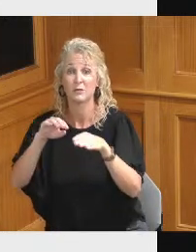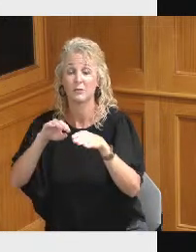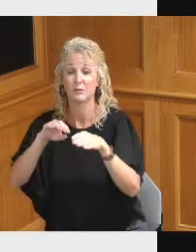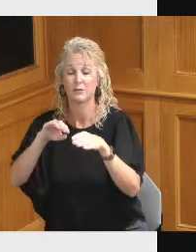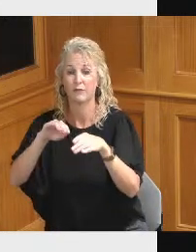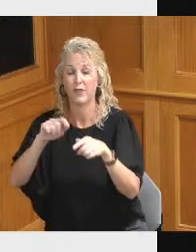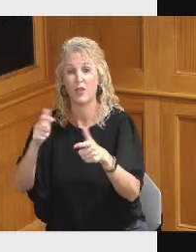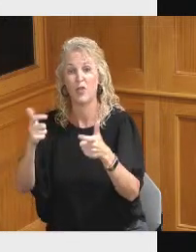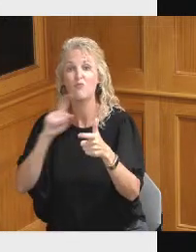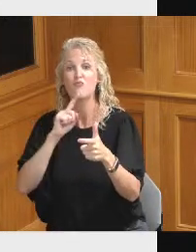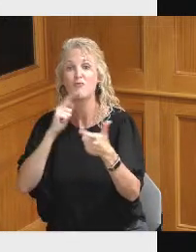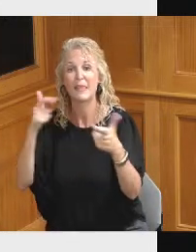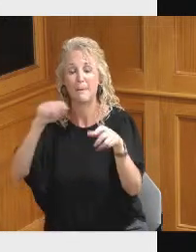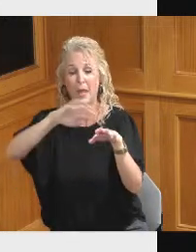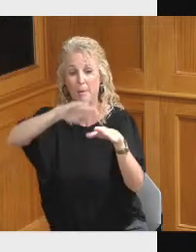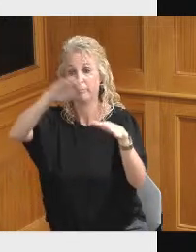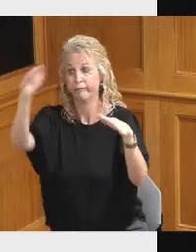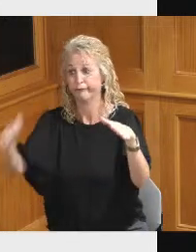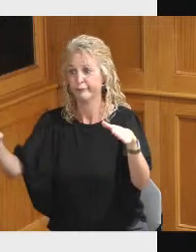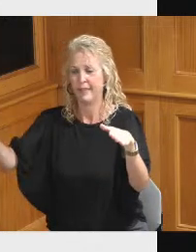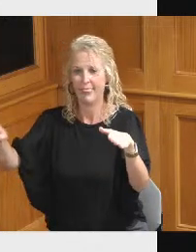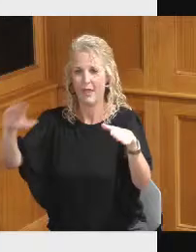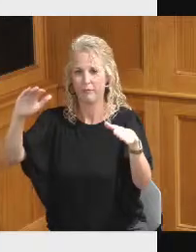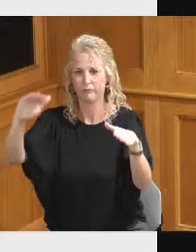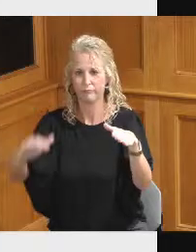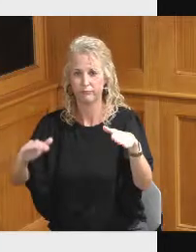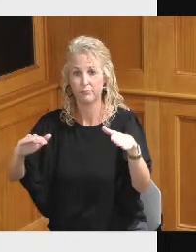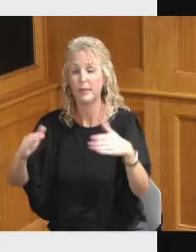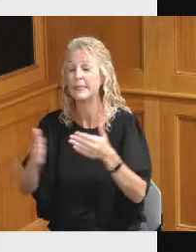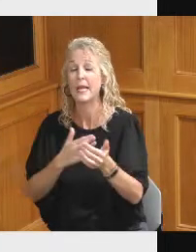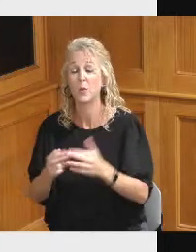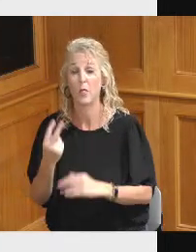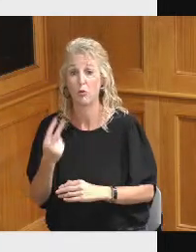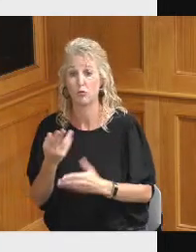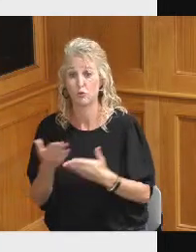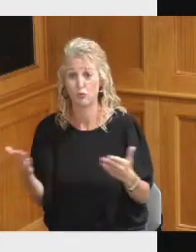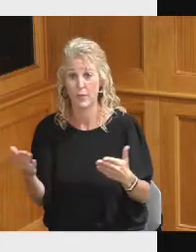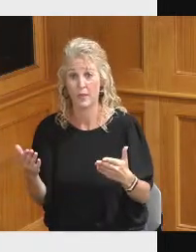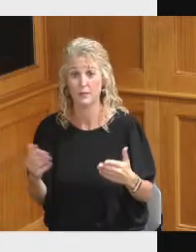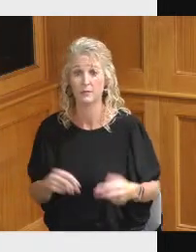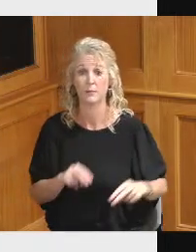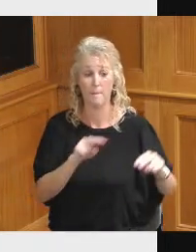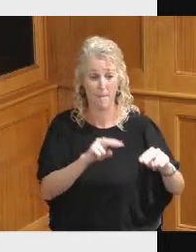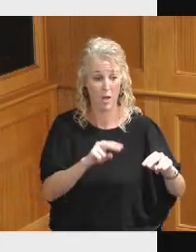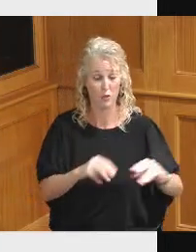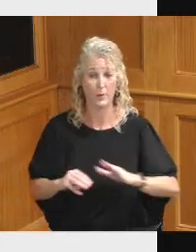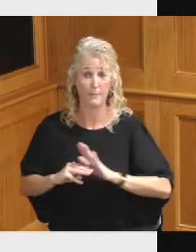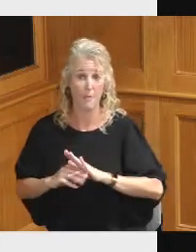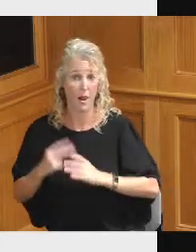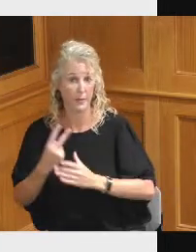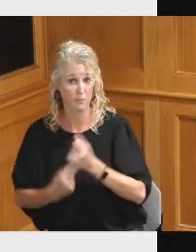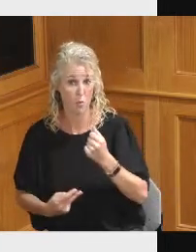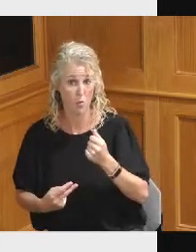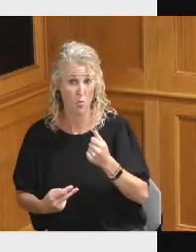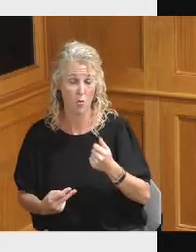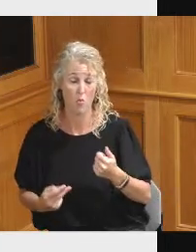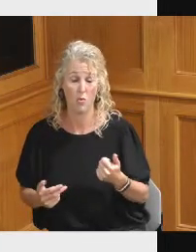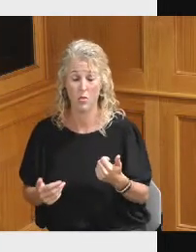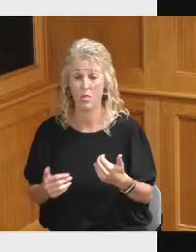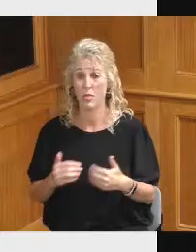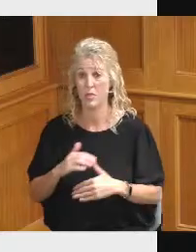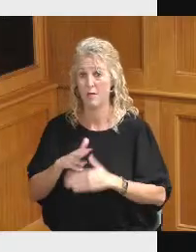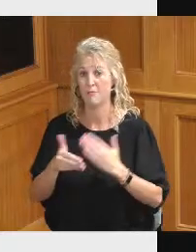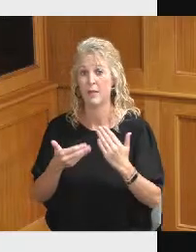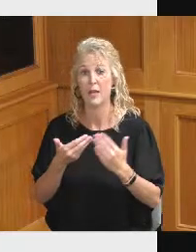we see during rain events. But based on those two things, our monitoring and modeling and the information that we got from the impervious